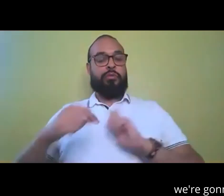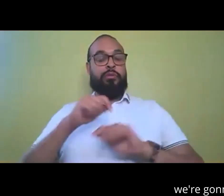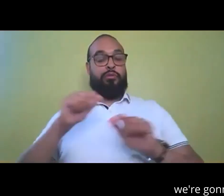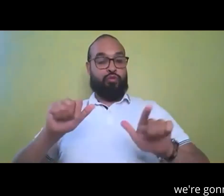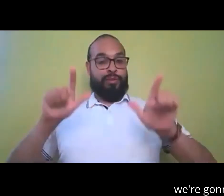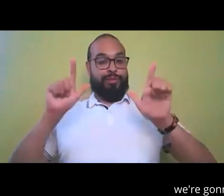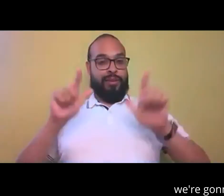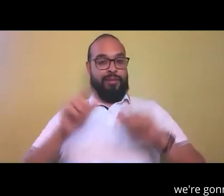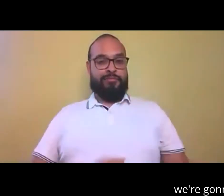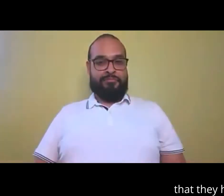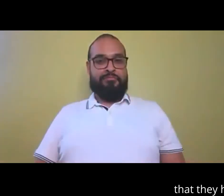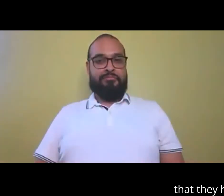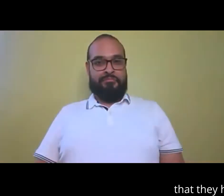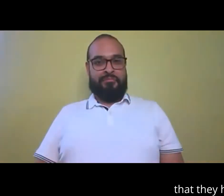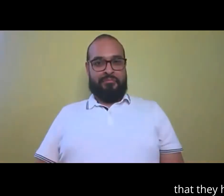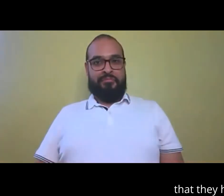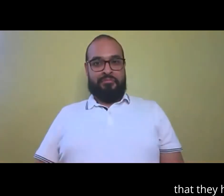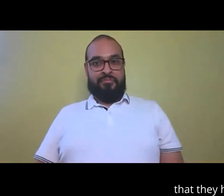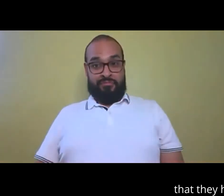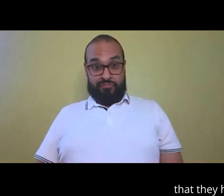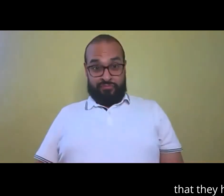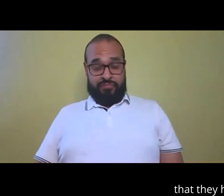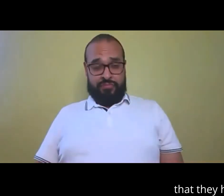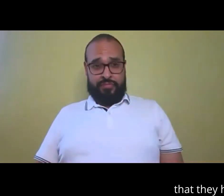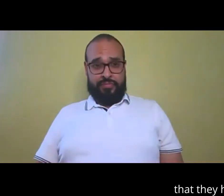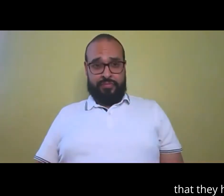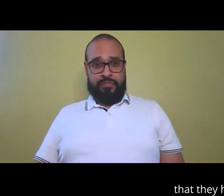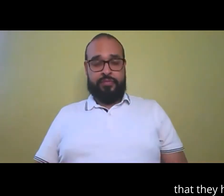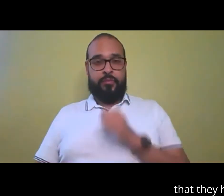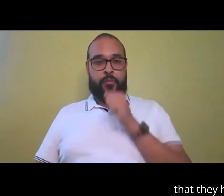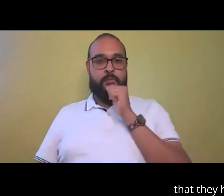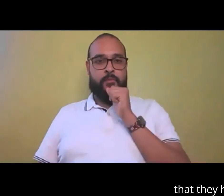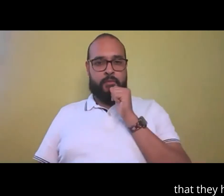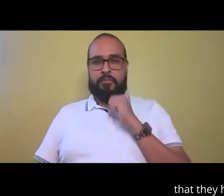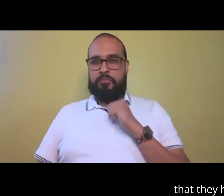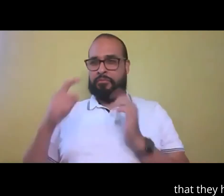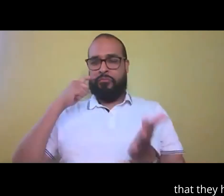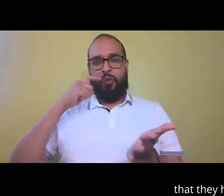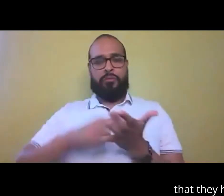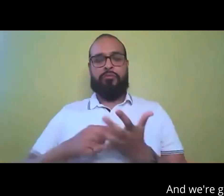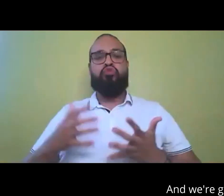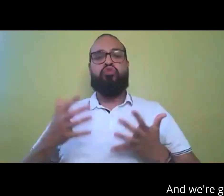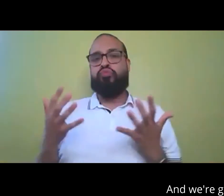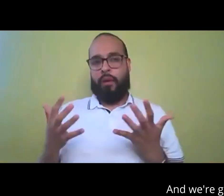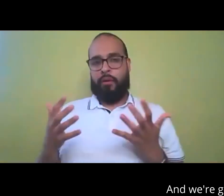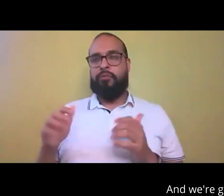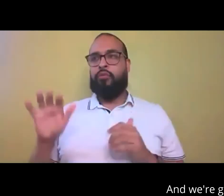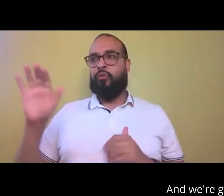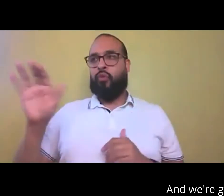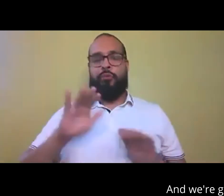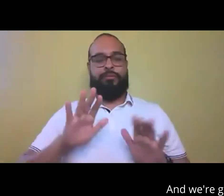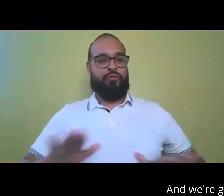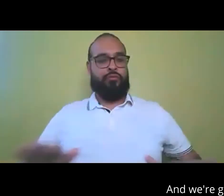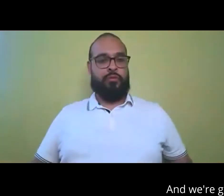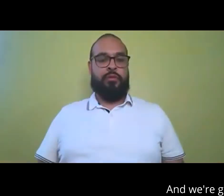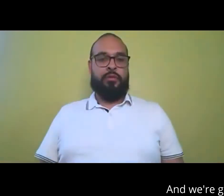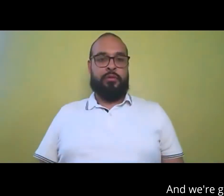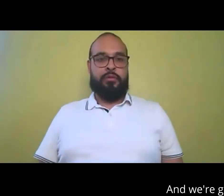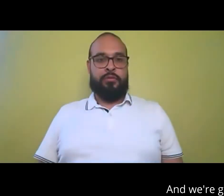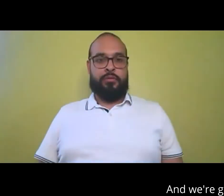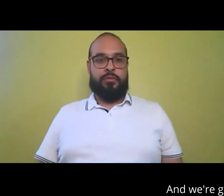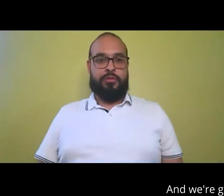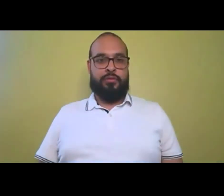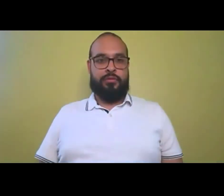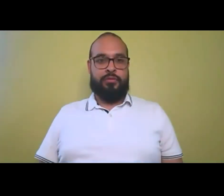what are some of the things that they have noticed with their little ones. And we're going to give our interpreter like